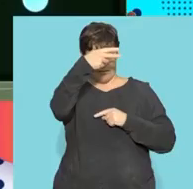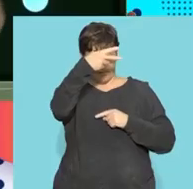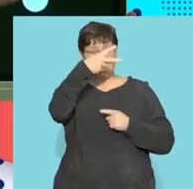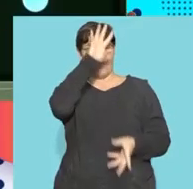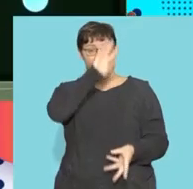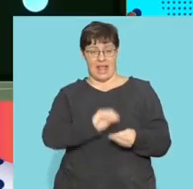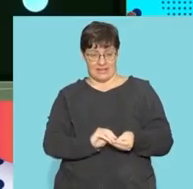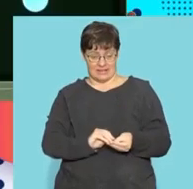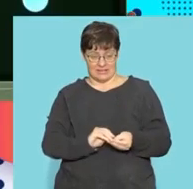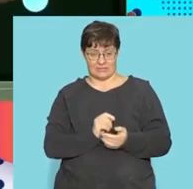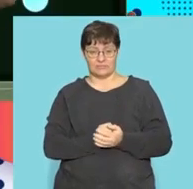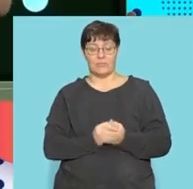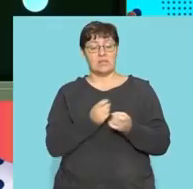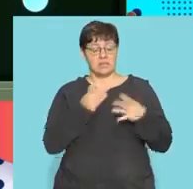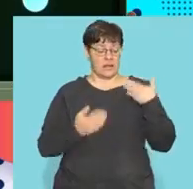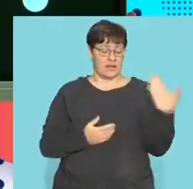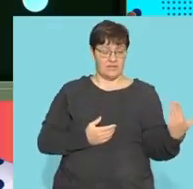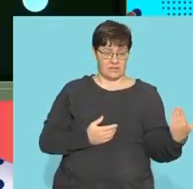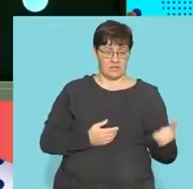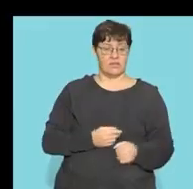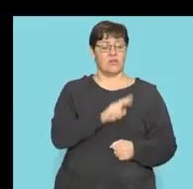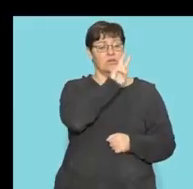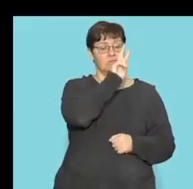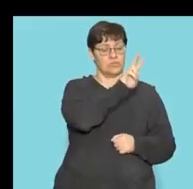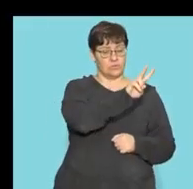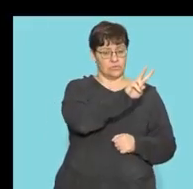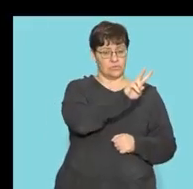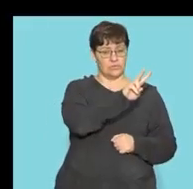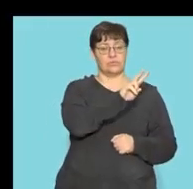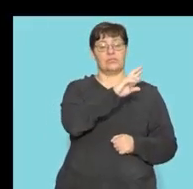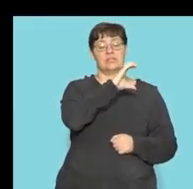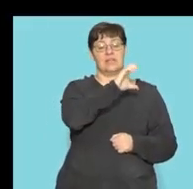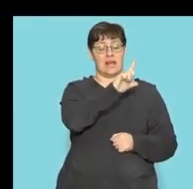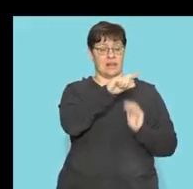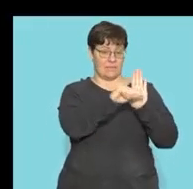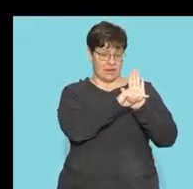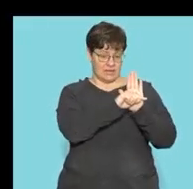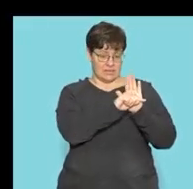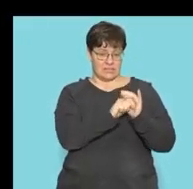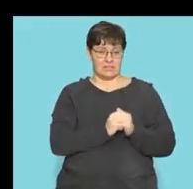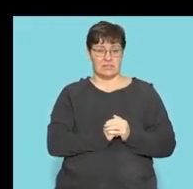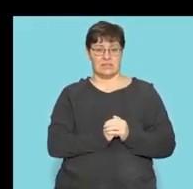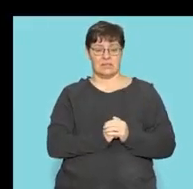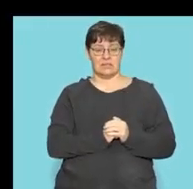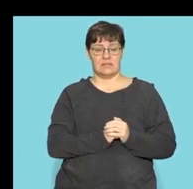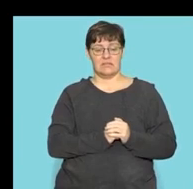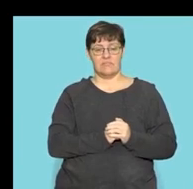reaction, which means we've got to add these two together. So we'll start with the left-hand side, and we'll say 2Cl minus,